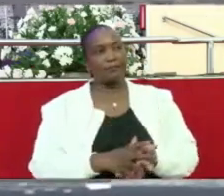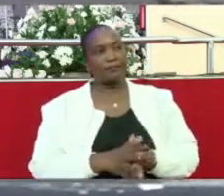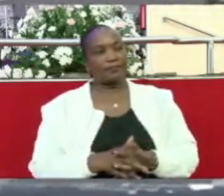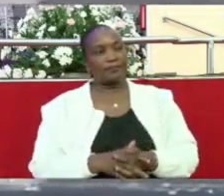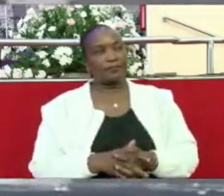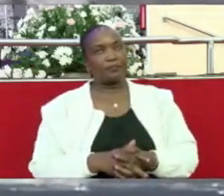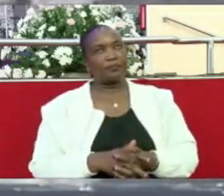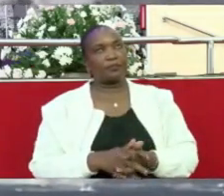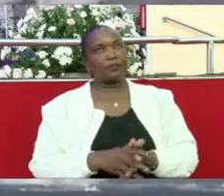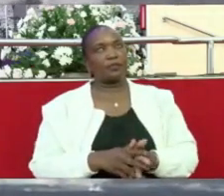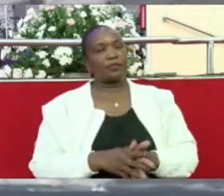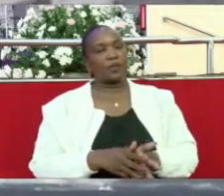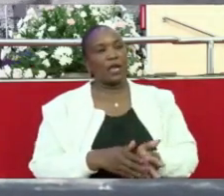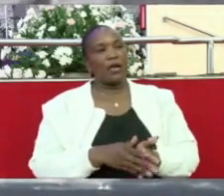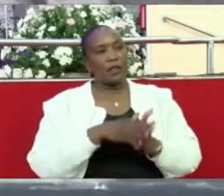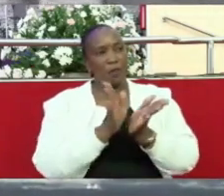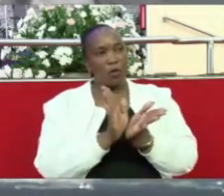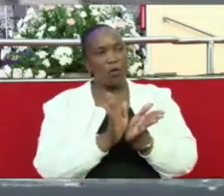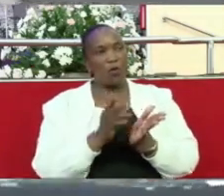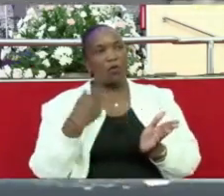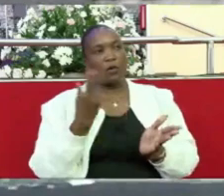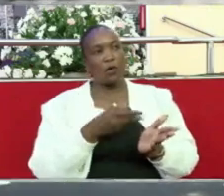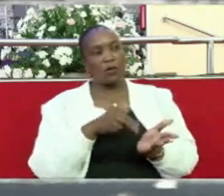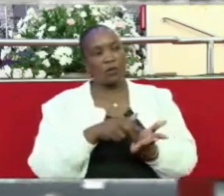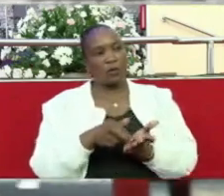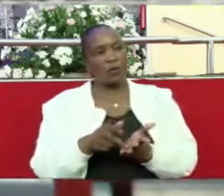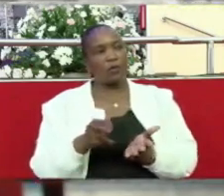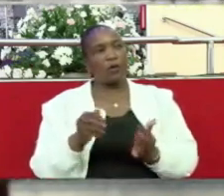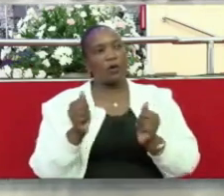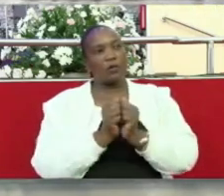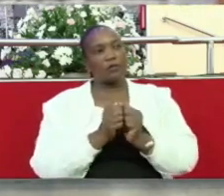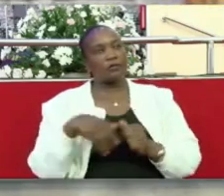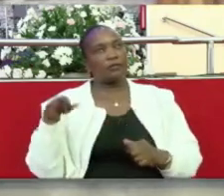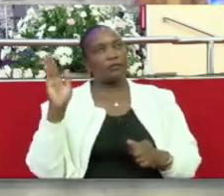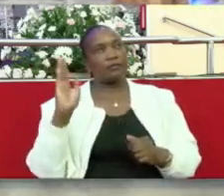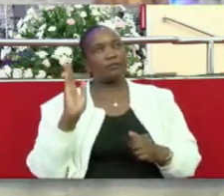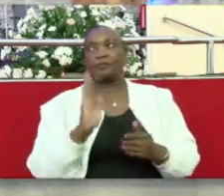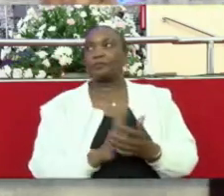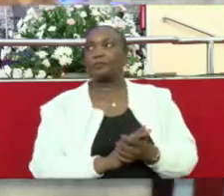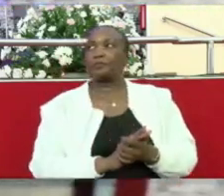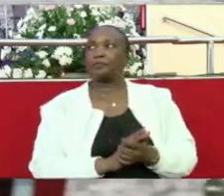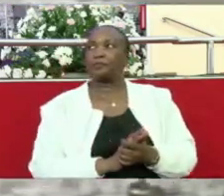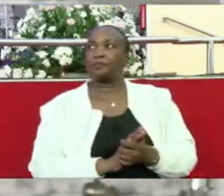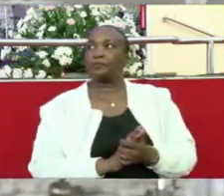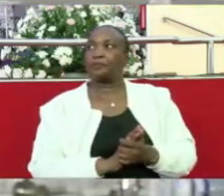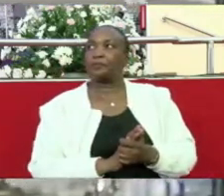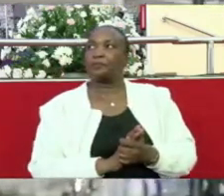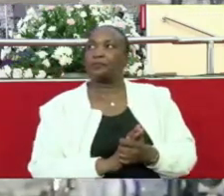with God, it's just like that thing I had said, we are very rough